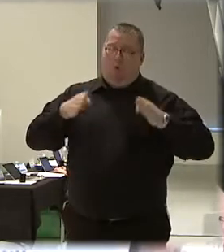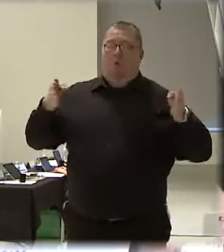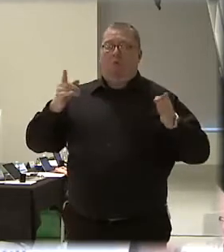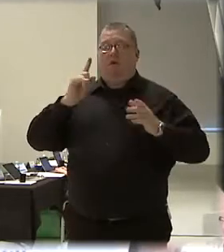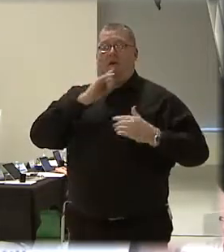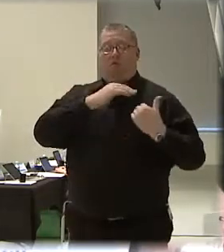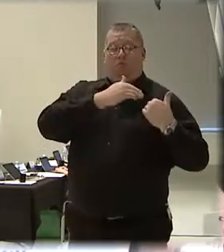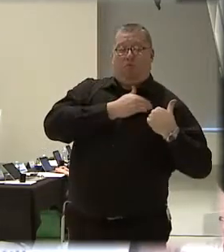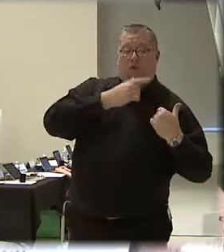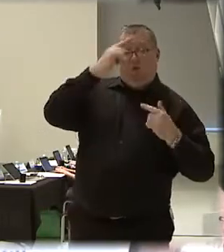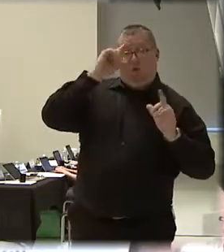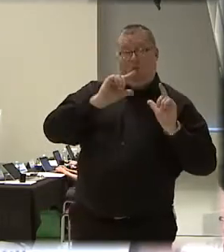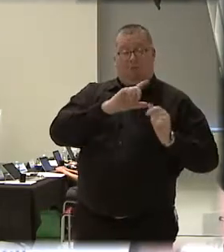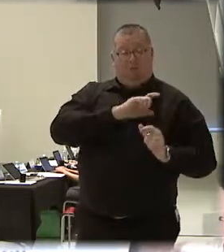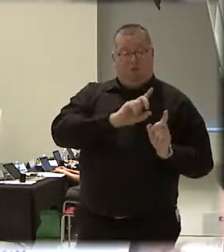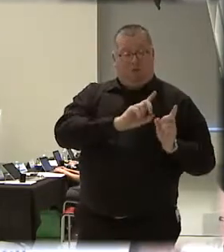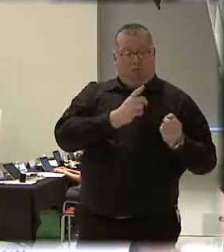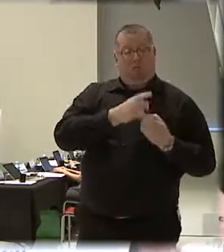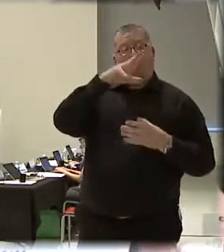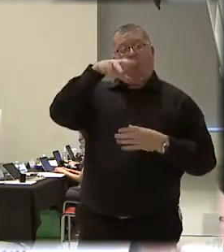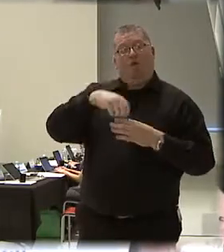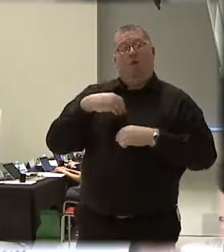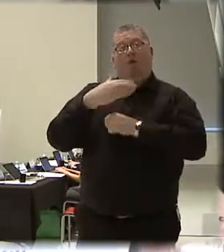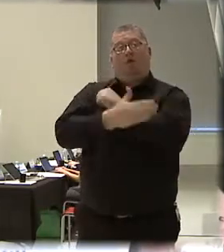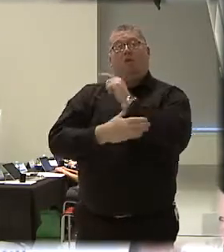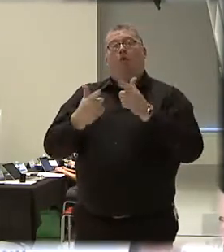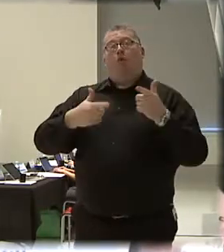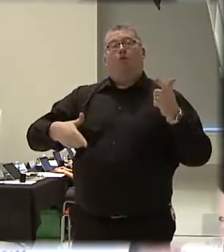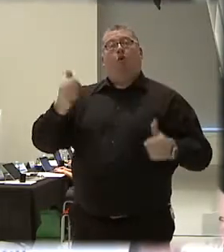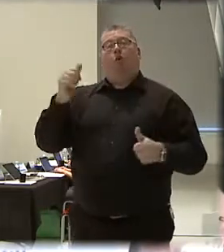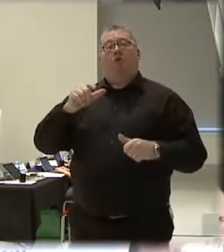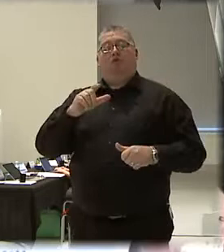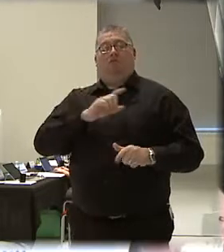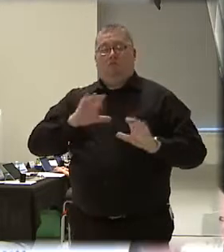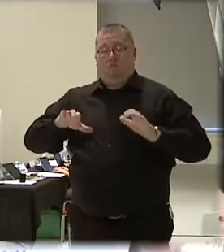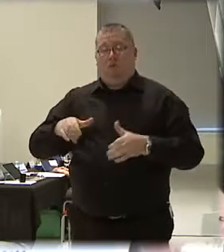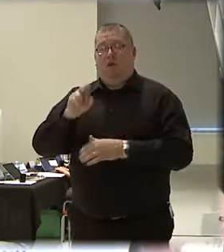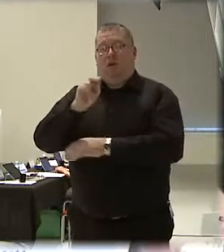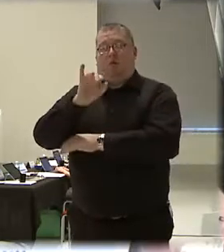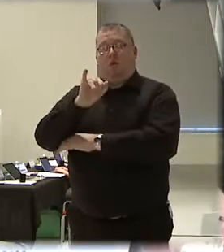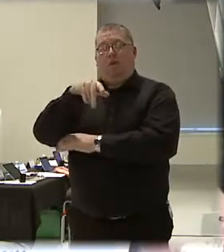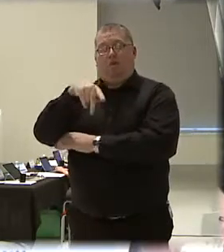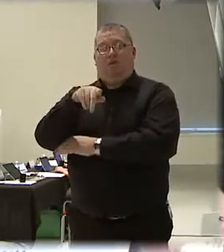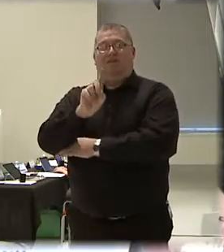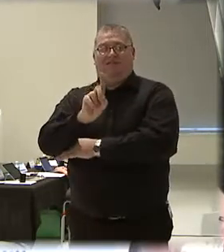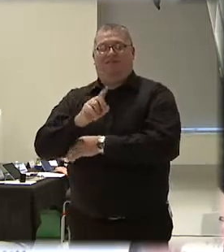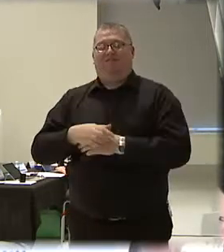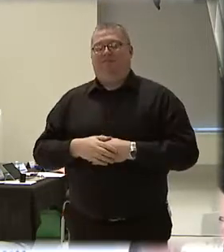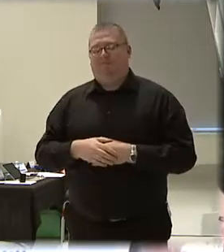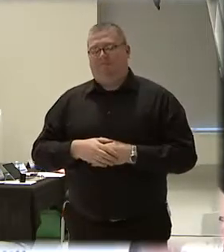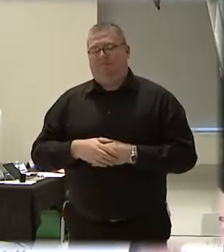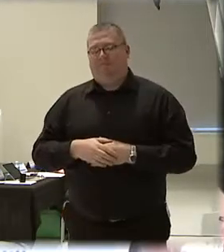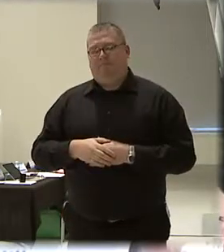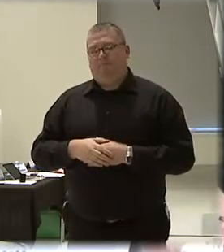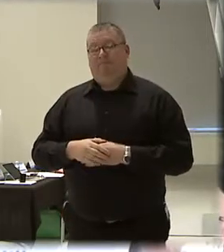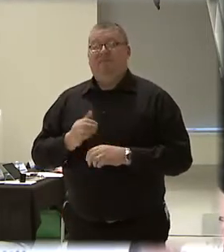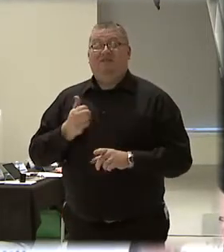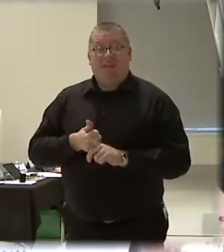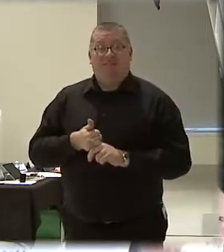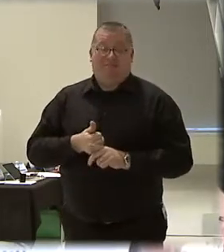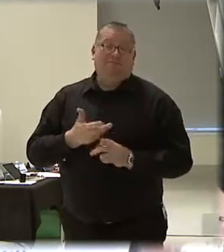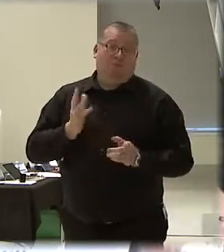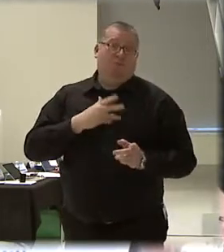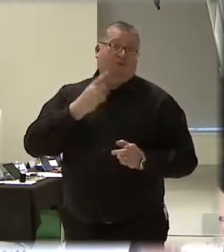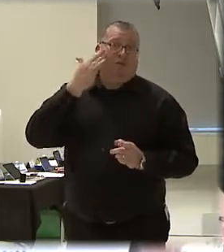police departments, including the nation's largest municipal force, the NYPD, which not coincidentally has